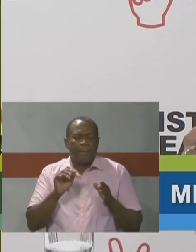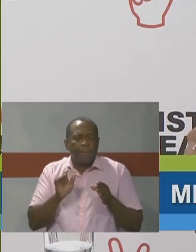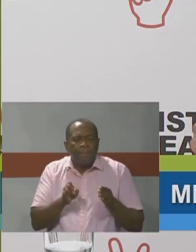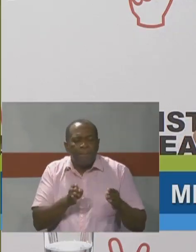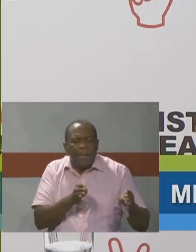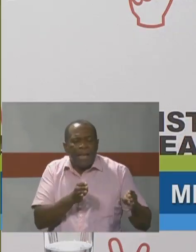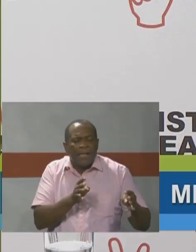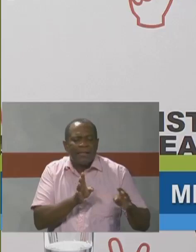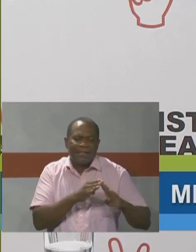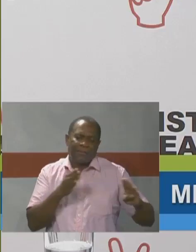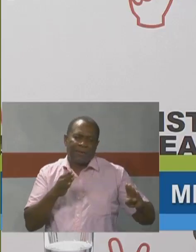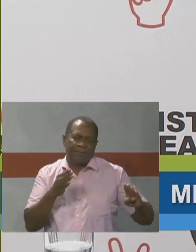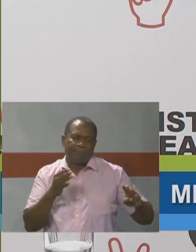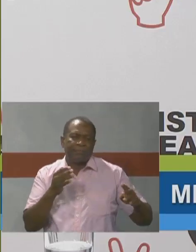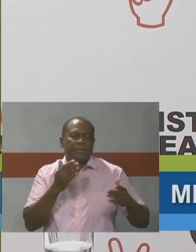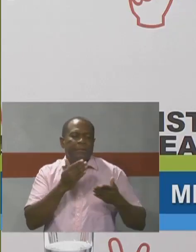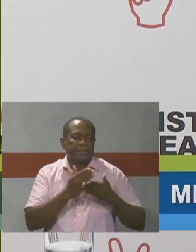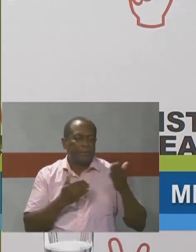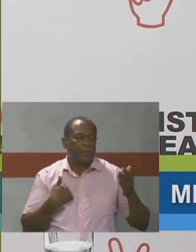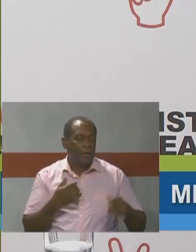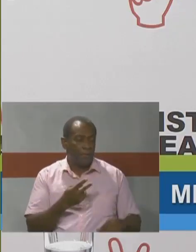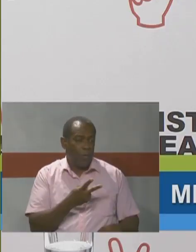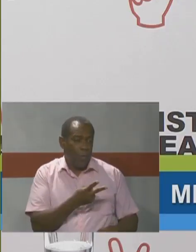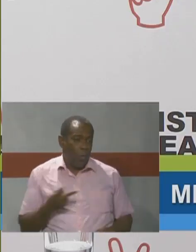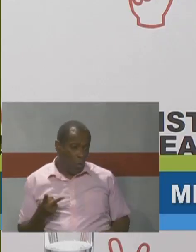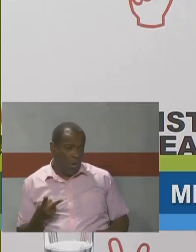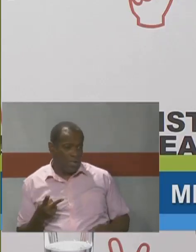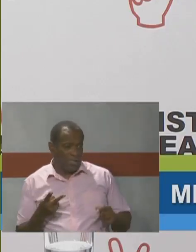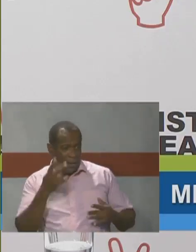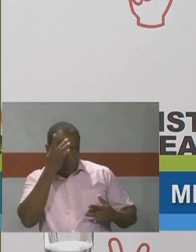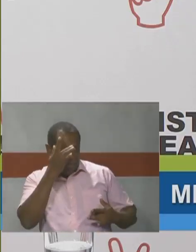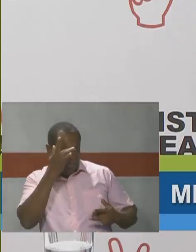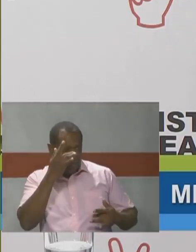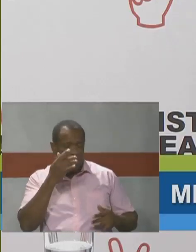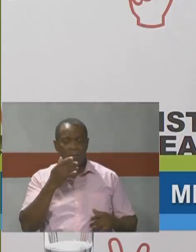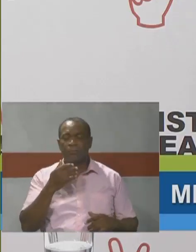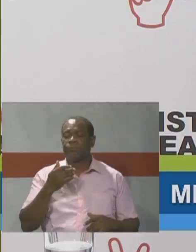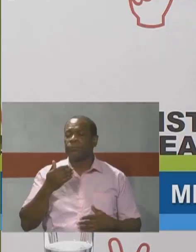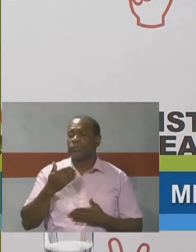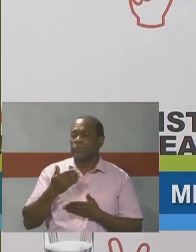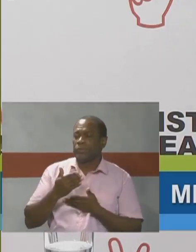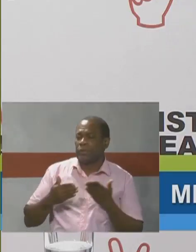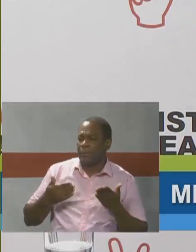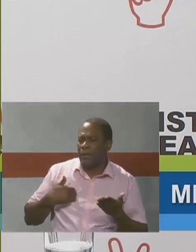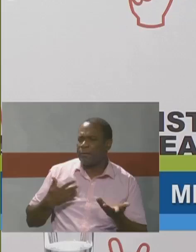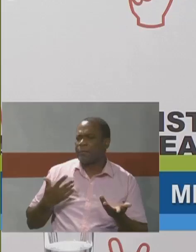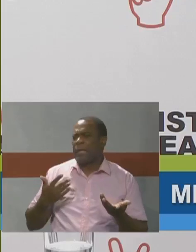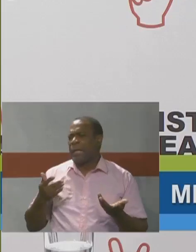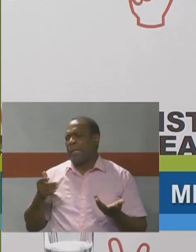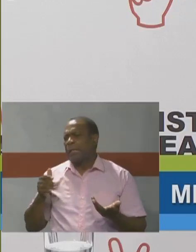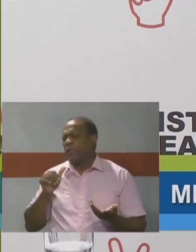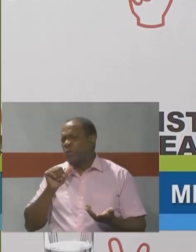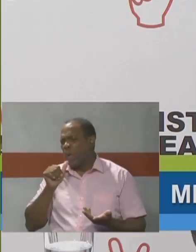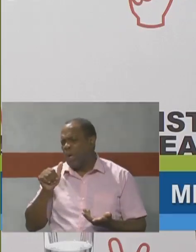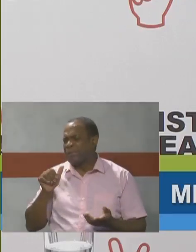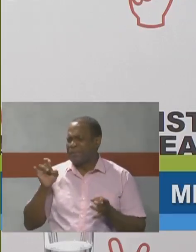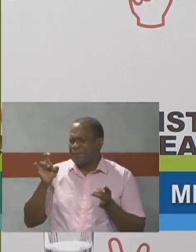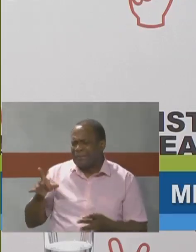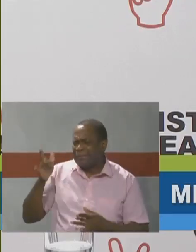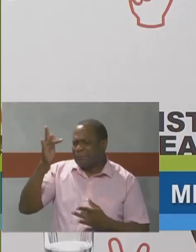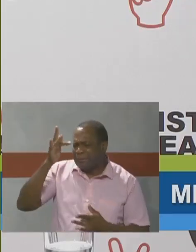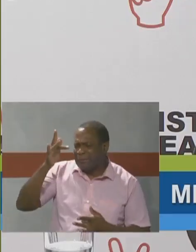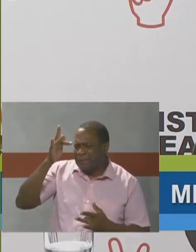same. Because of the necessity of the types of patients they were dealing with, there will